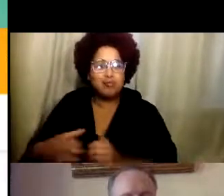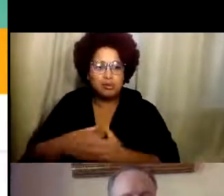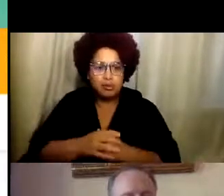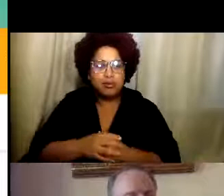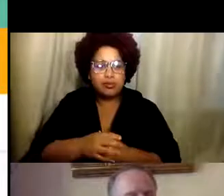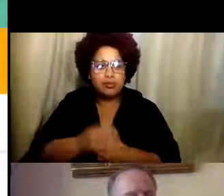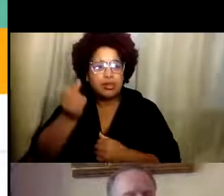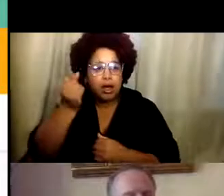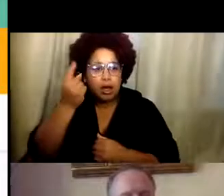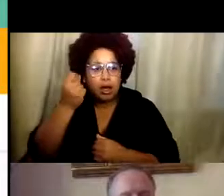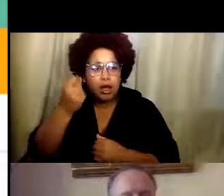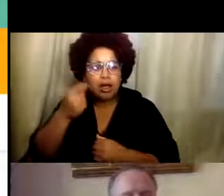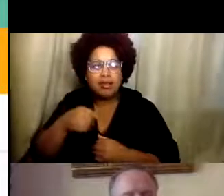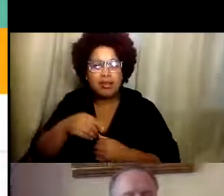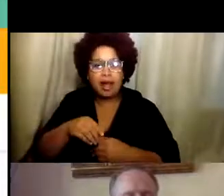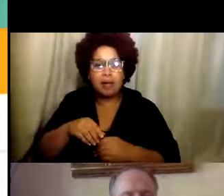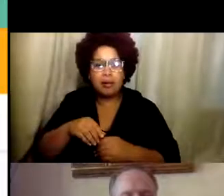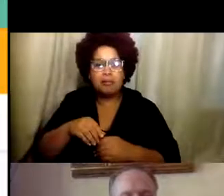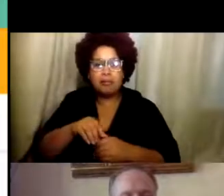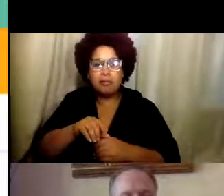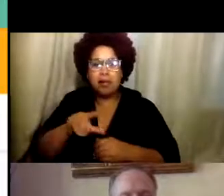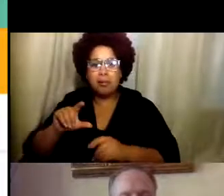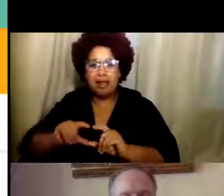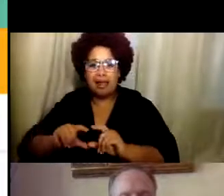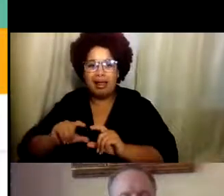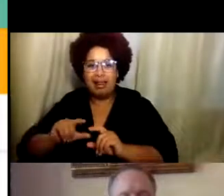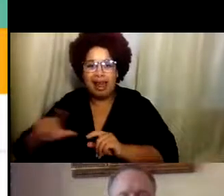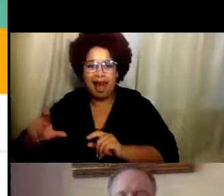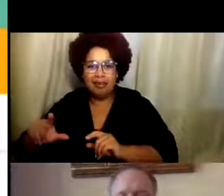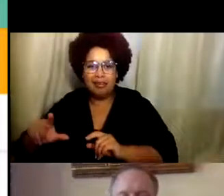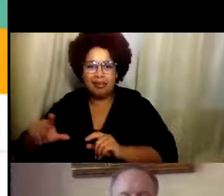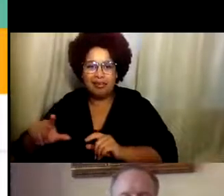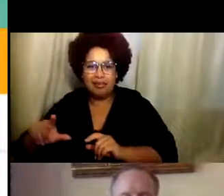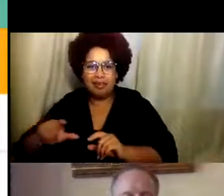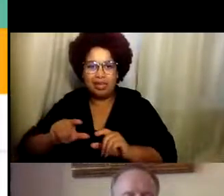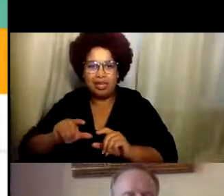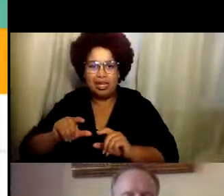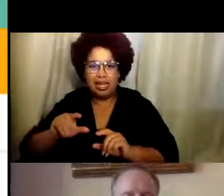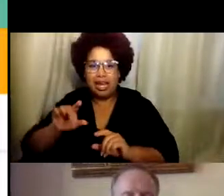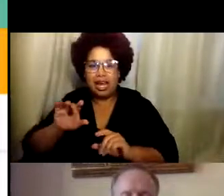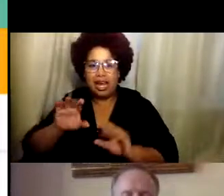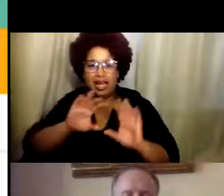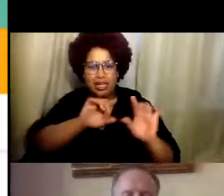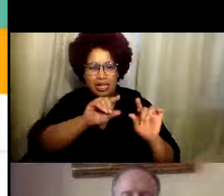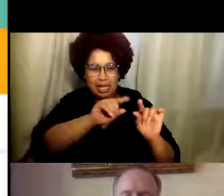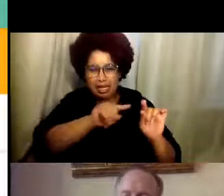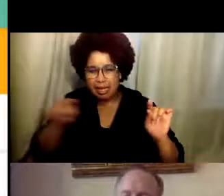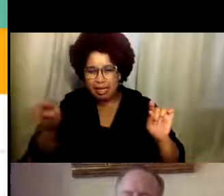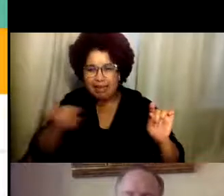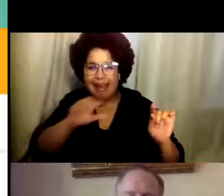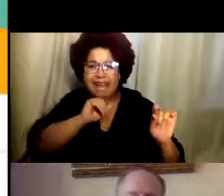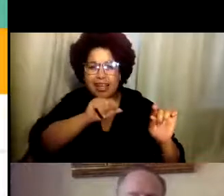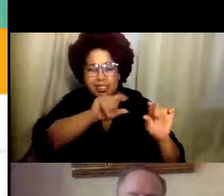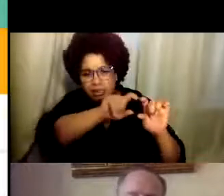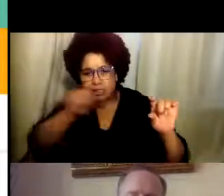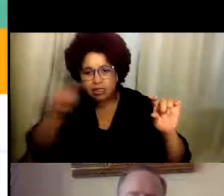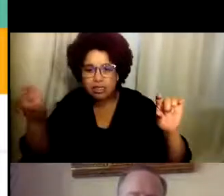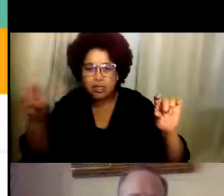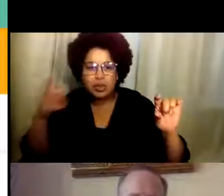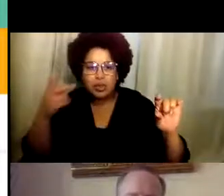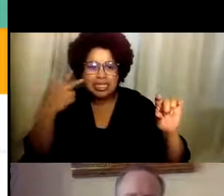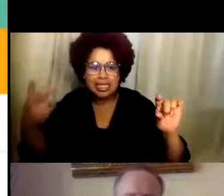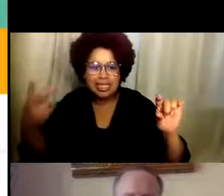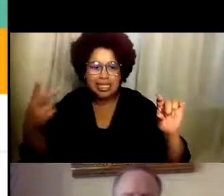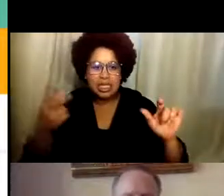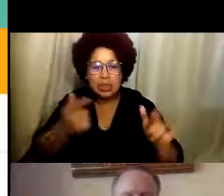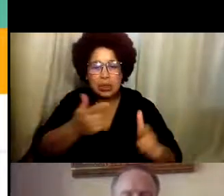the bottom category on the left, death, and look across the age groups, you can see how there is just a